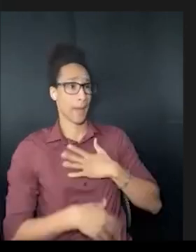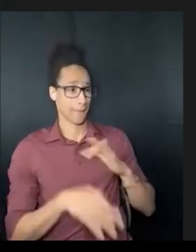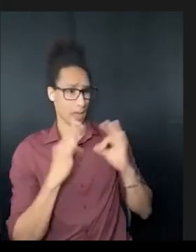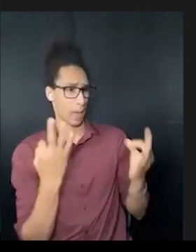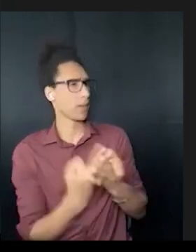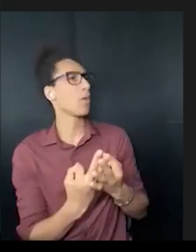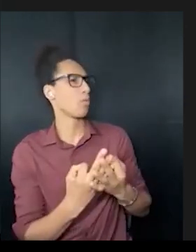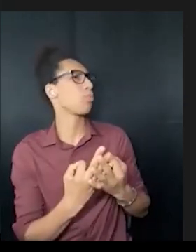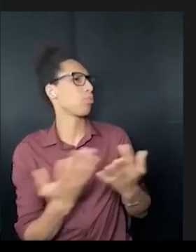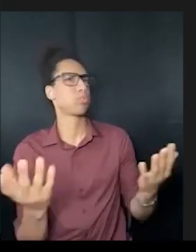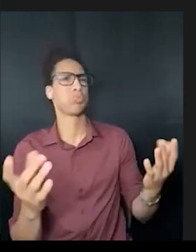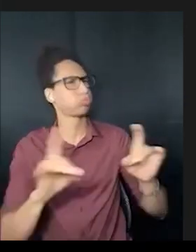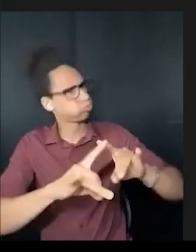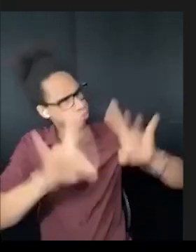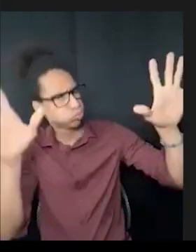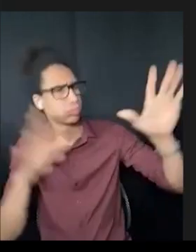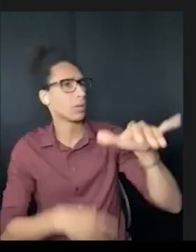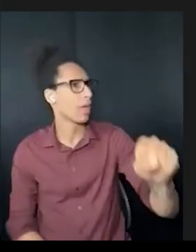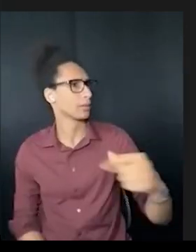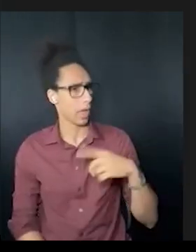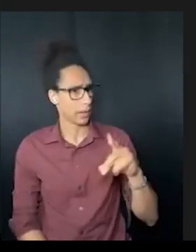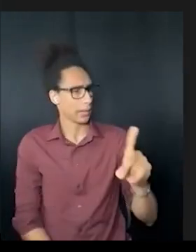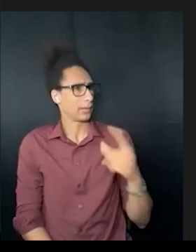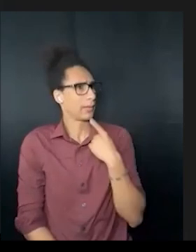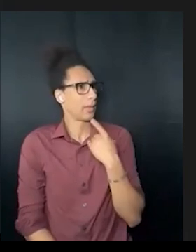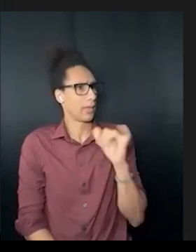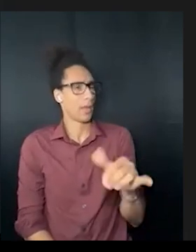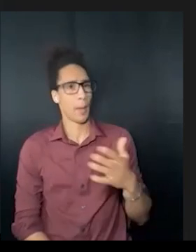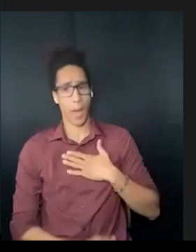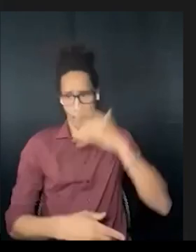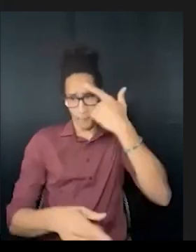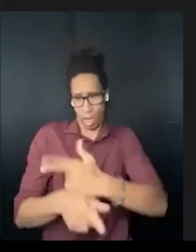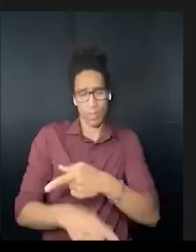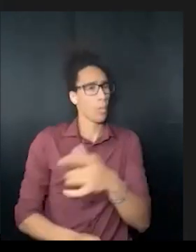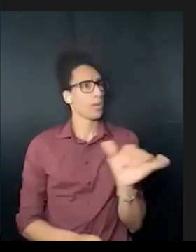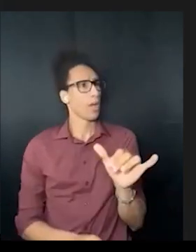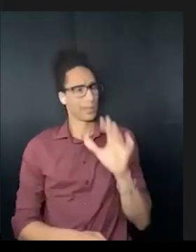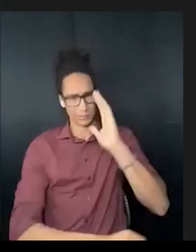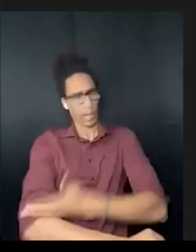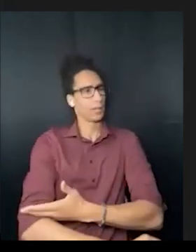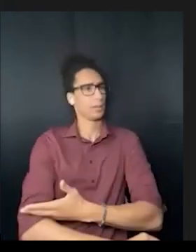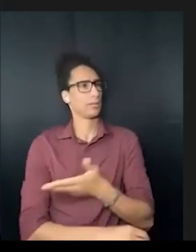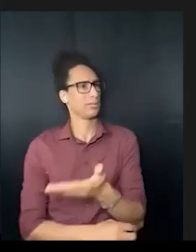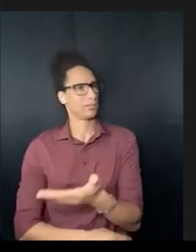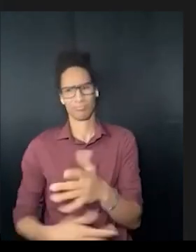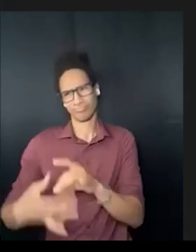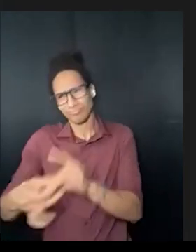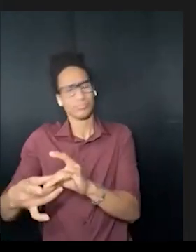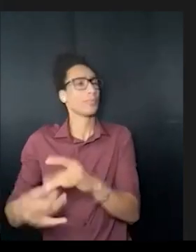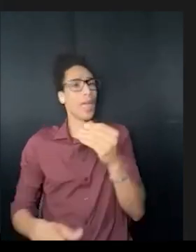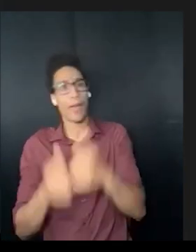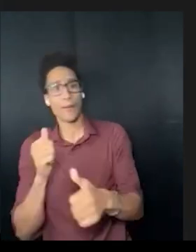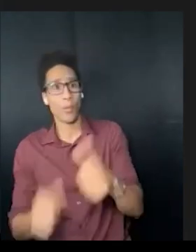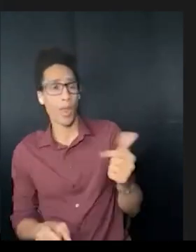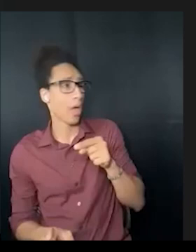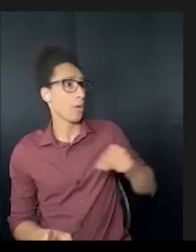As I stated in the film, my brother was like the son, and everybody else within my family, we rotated